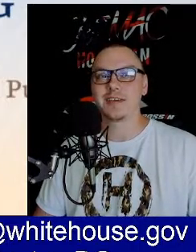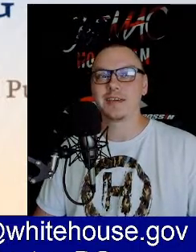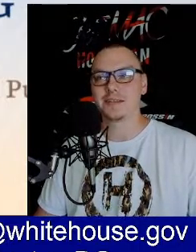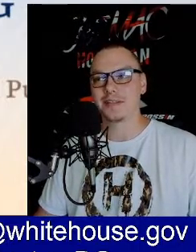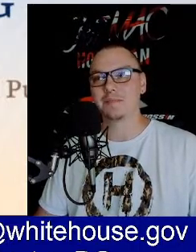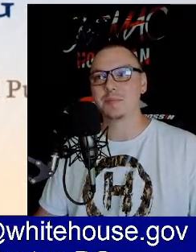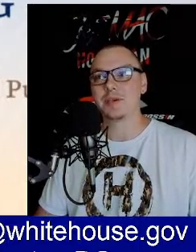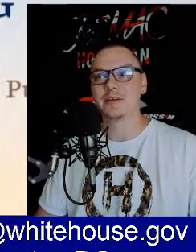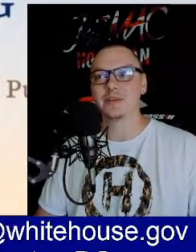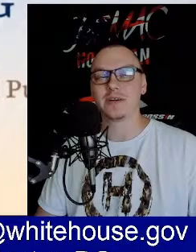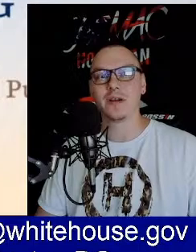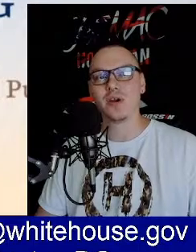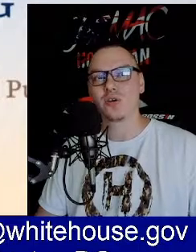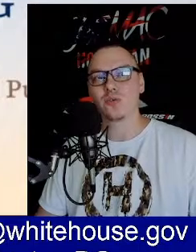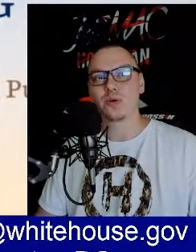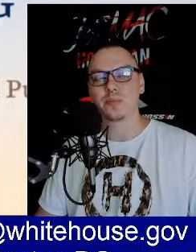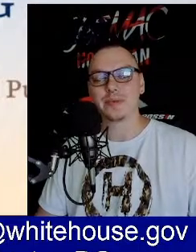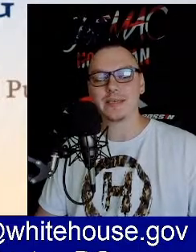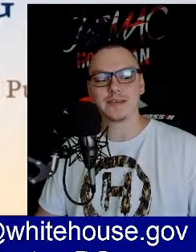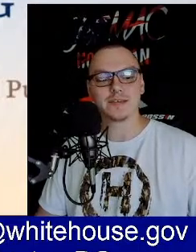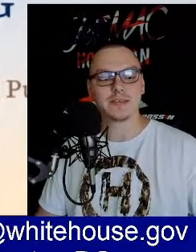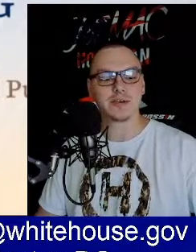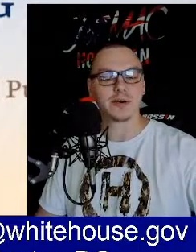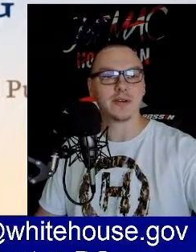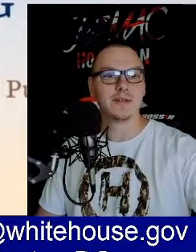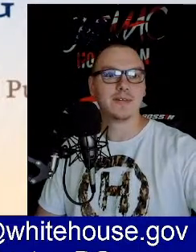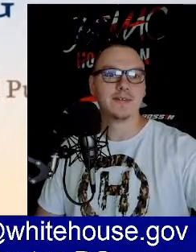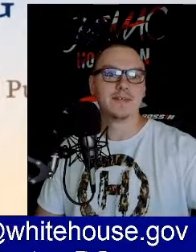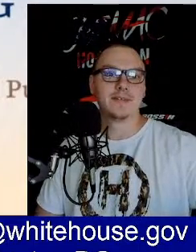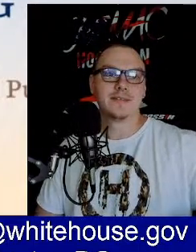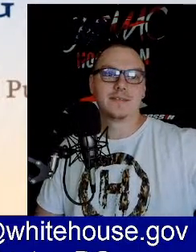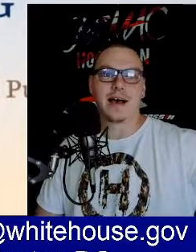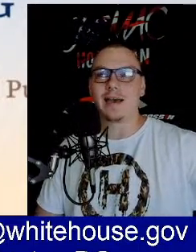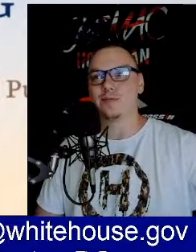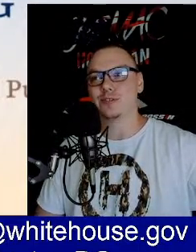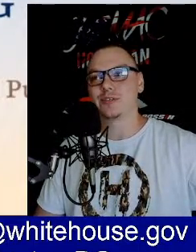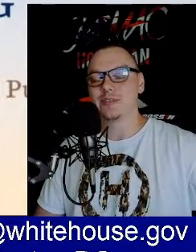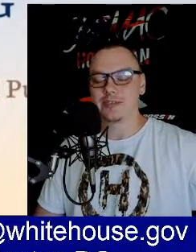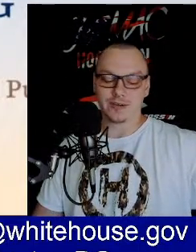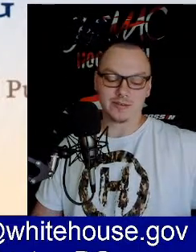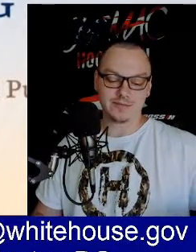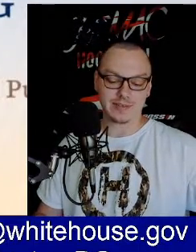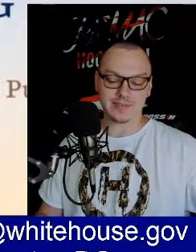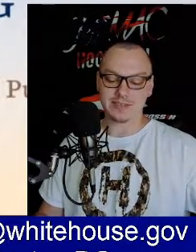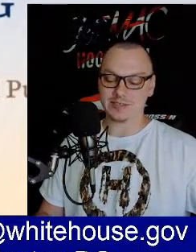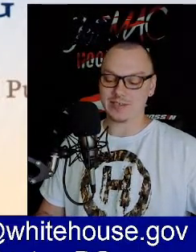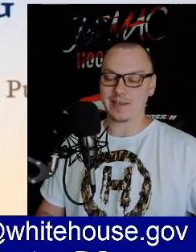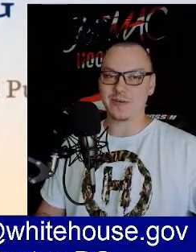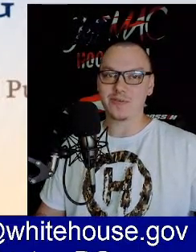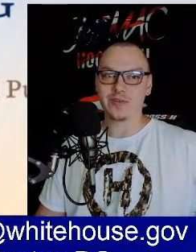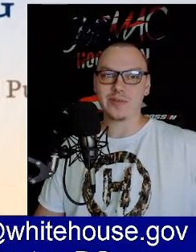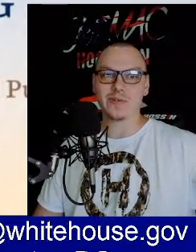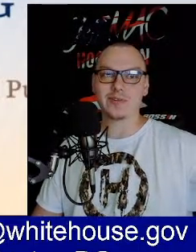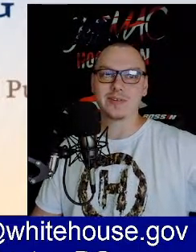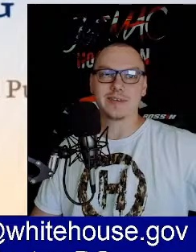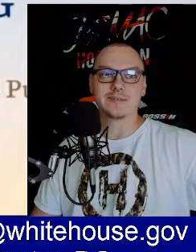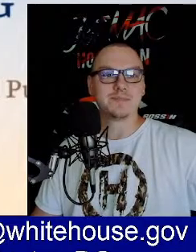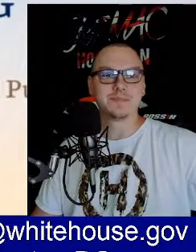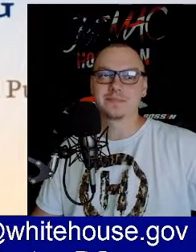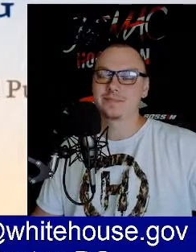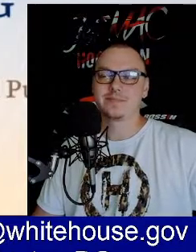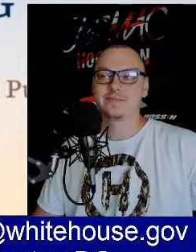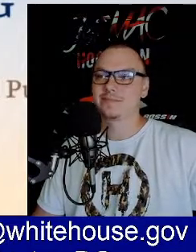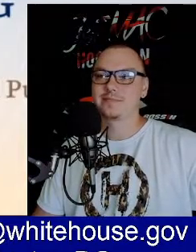than saying, "Let me be clear," or "We're being clear." I was clear. They just say that over and over